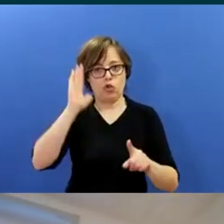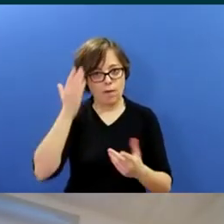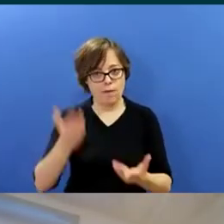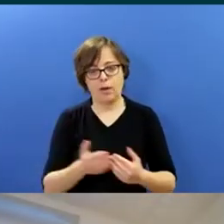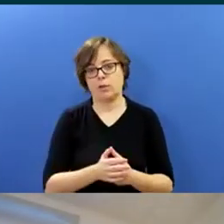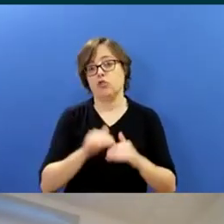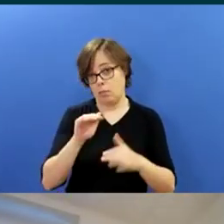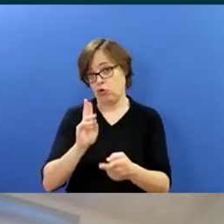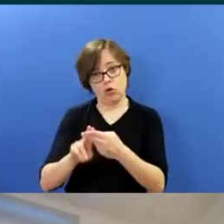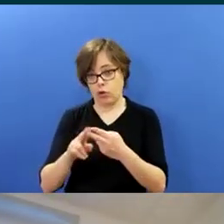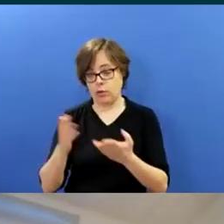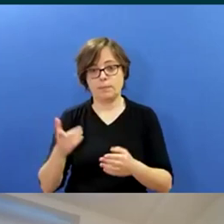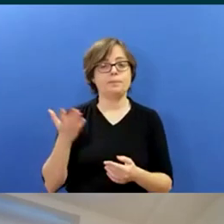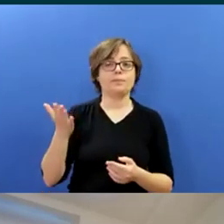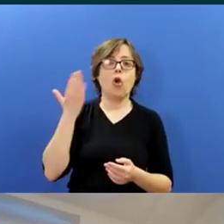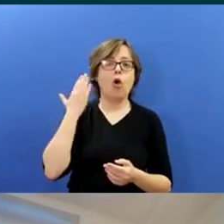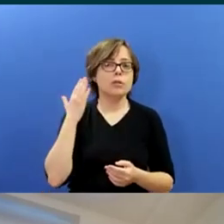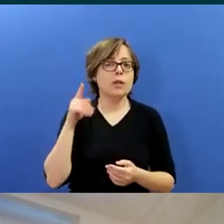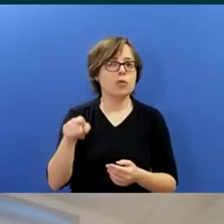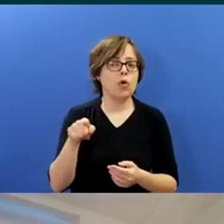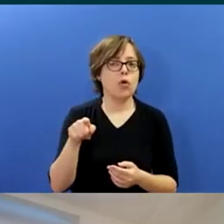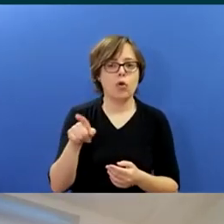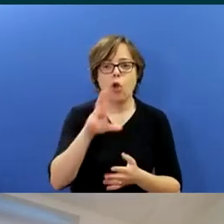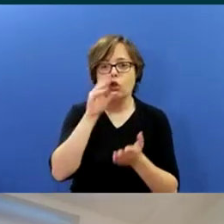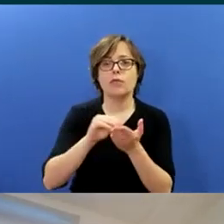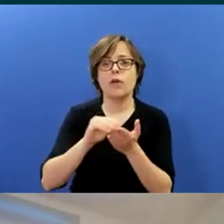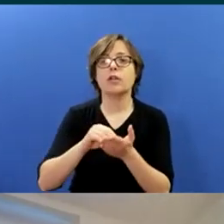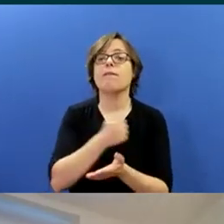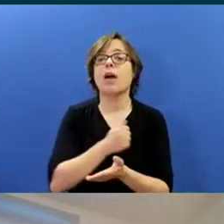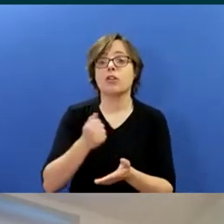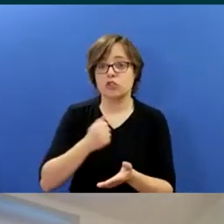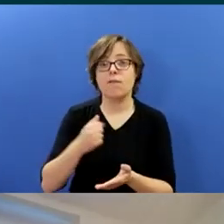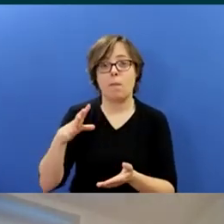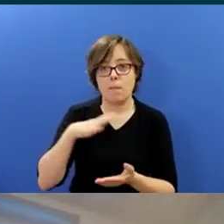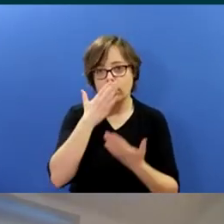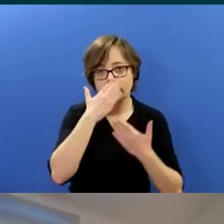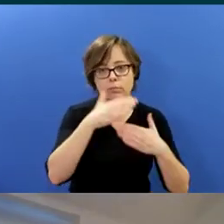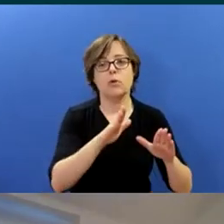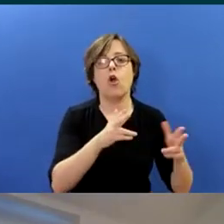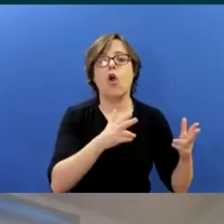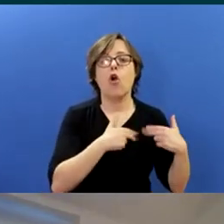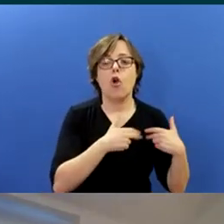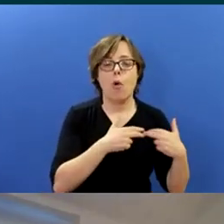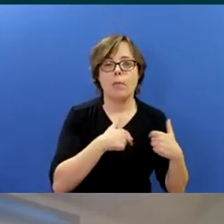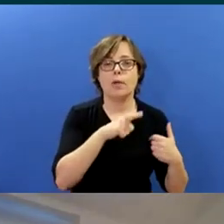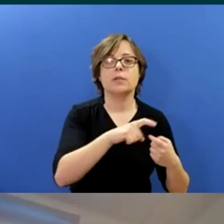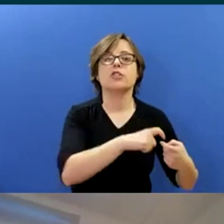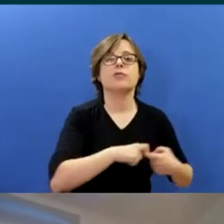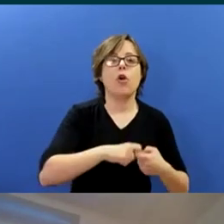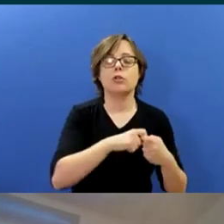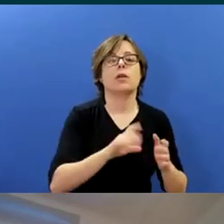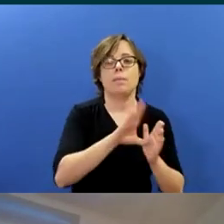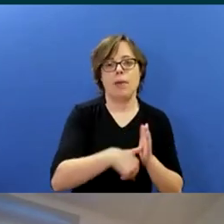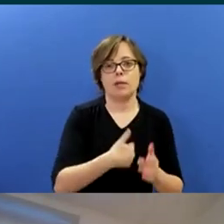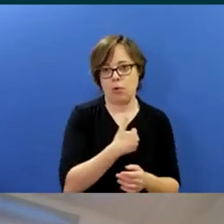się learn of this kontaktować. fact, Ostatnio te where we doświadczenia can, miasta Warszawy the były place we can contact. prezentowane na The Komisji experiences of Kadencji Warsaw have Związku also Miast been Polskich, więc presented